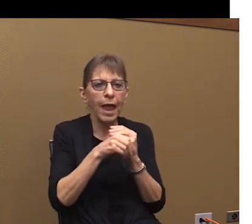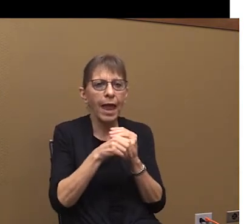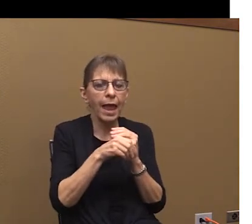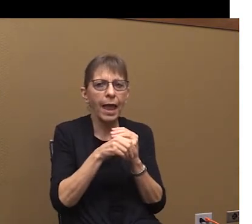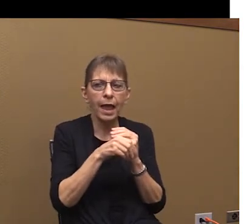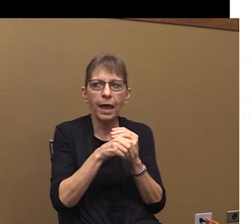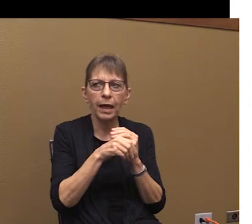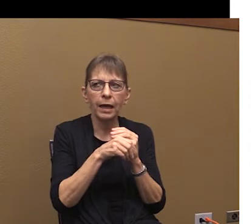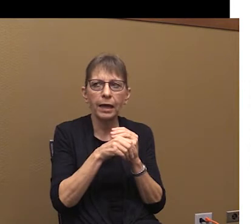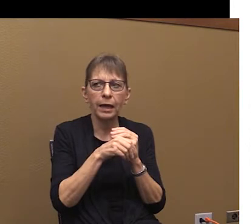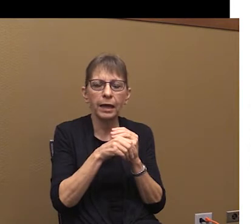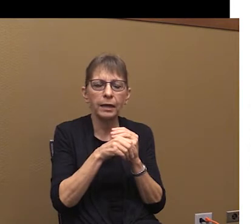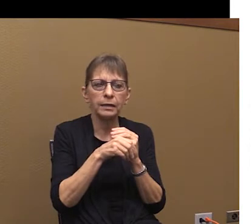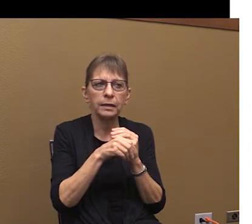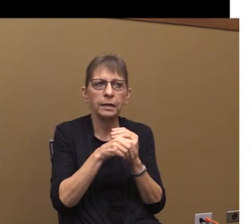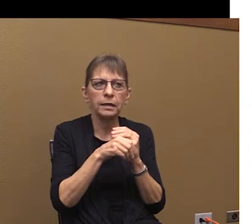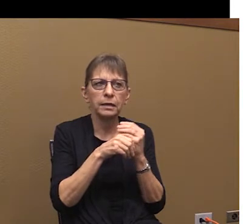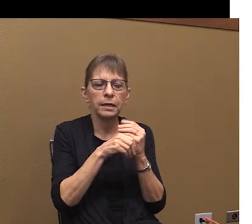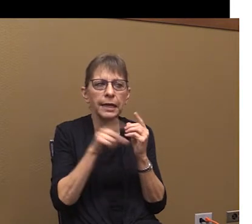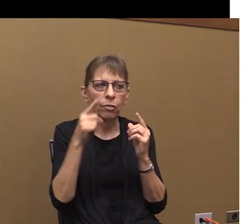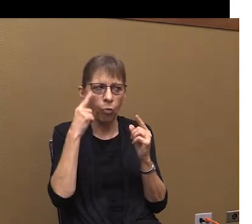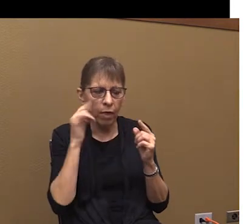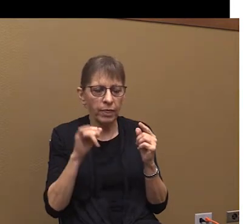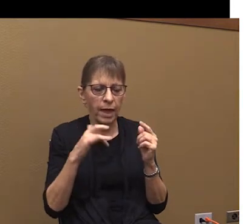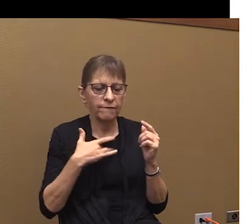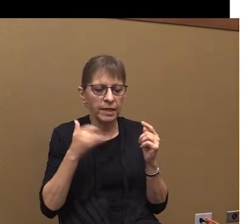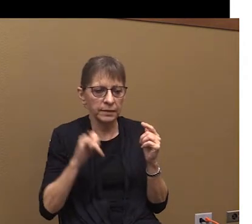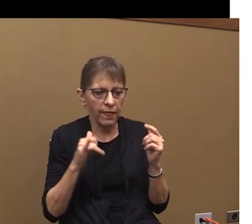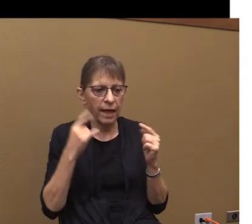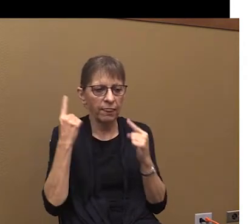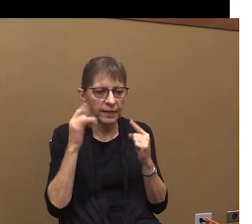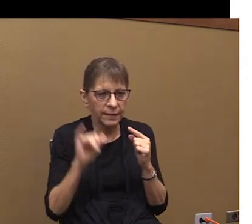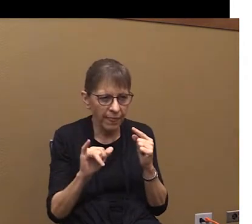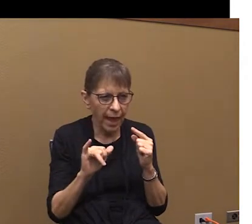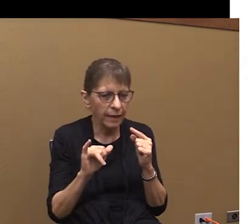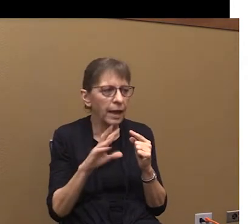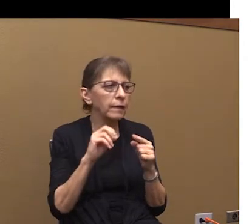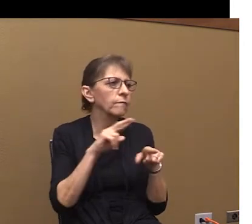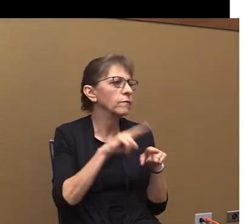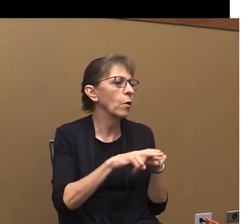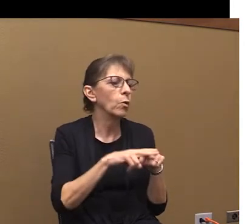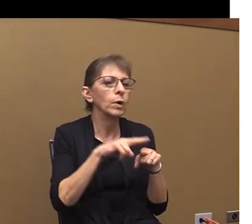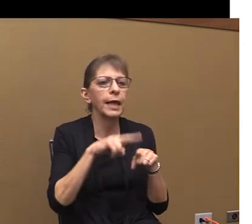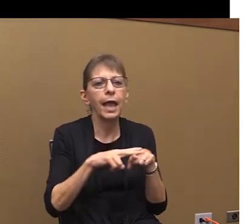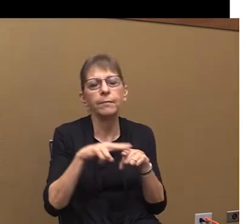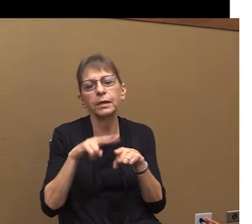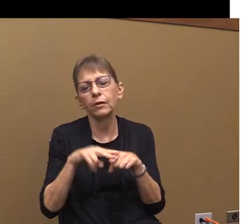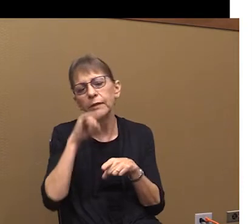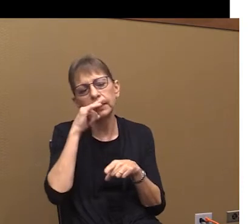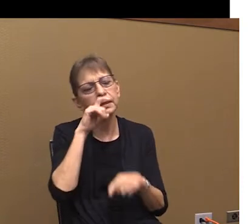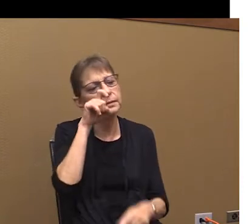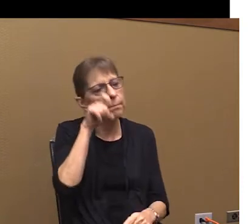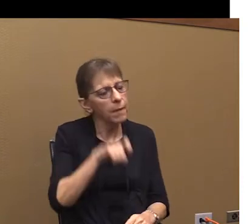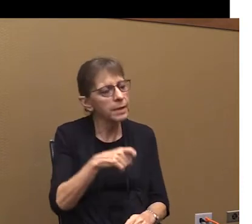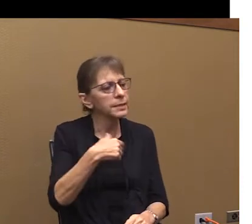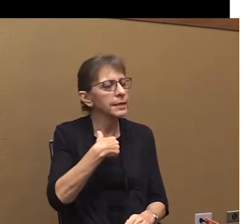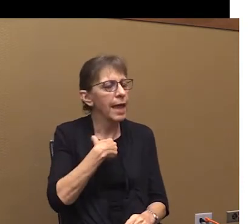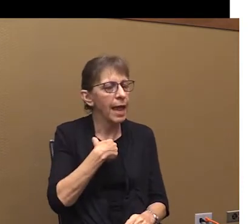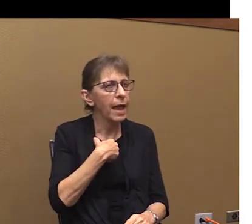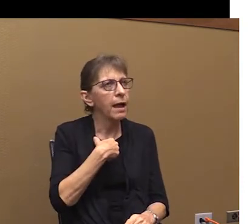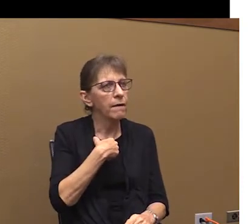we need to include, even in interpreted situations, that clause, thought that, feels